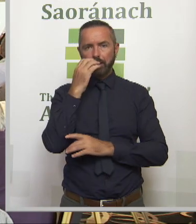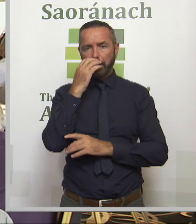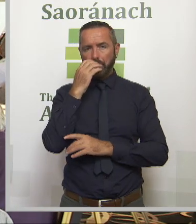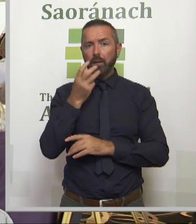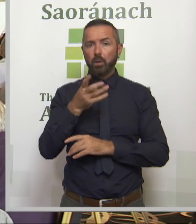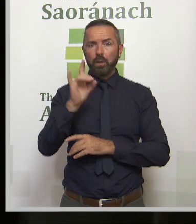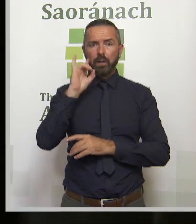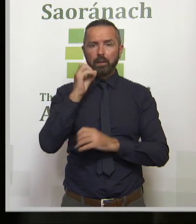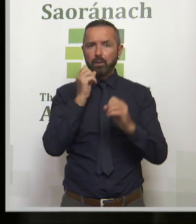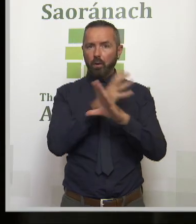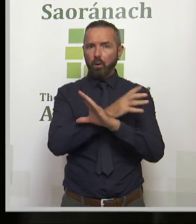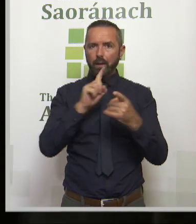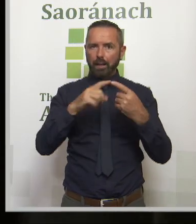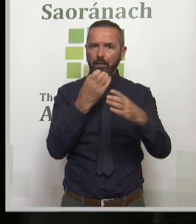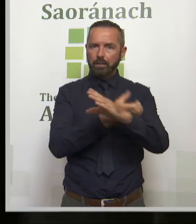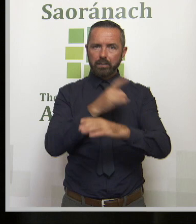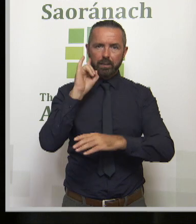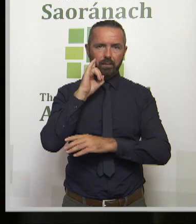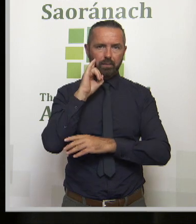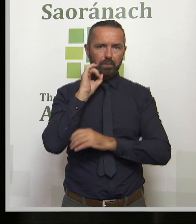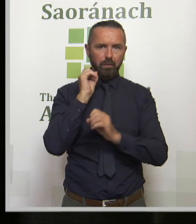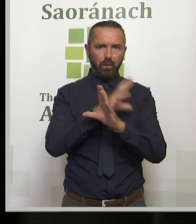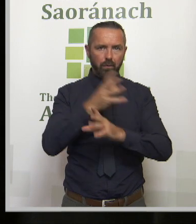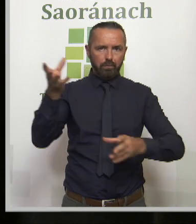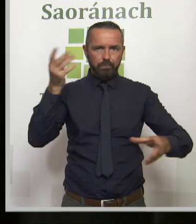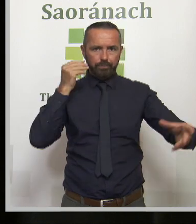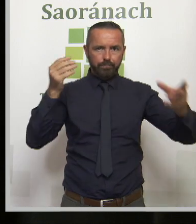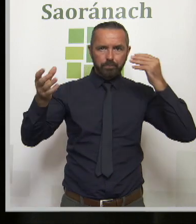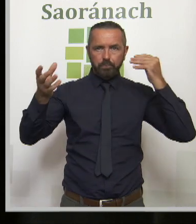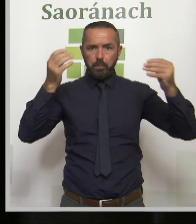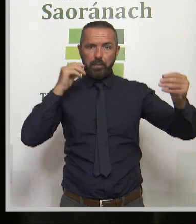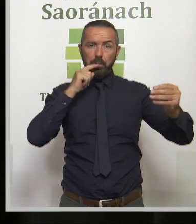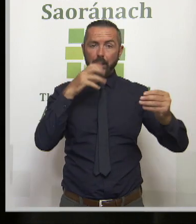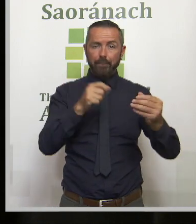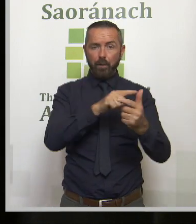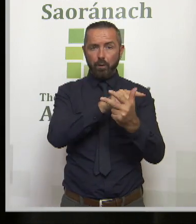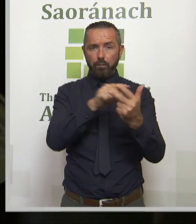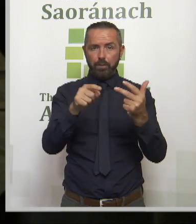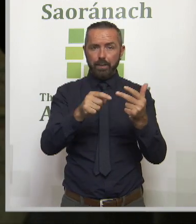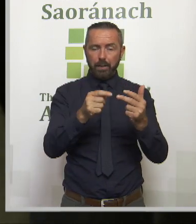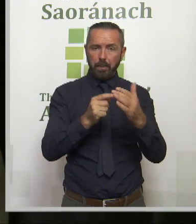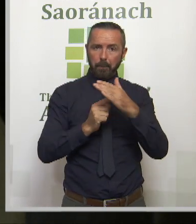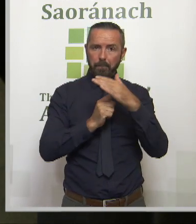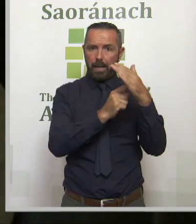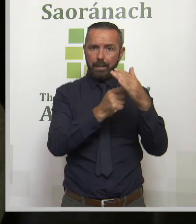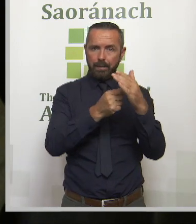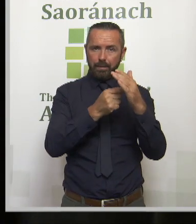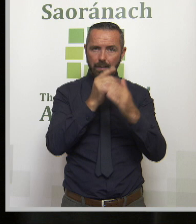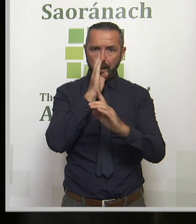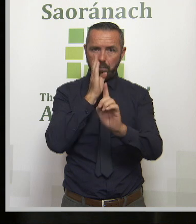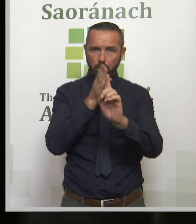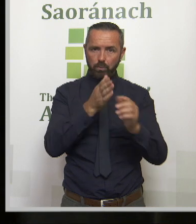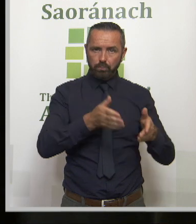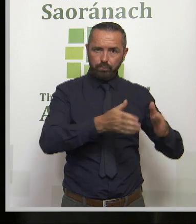and you'll continue to hear all the different ones. But to put it in a very simple way, you could say there's three main approaches. One of them is a